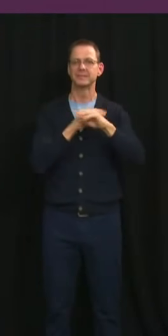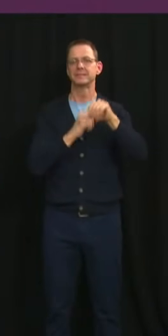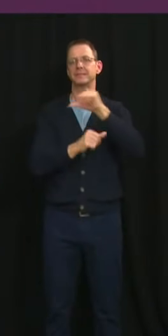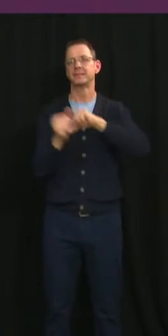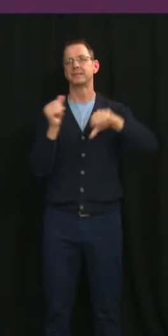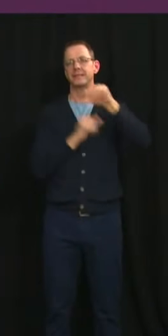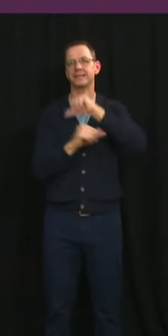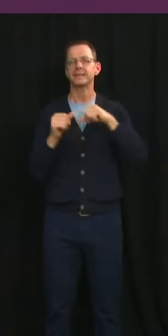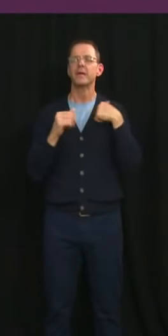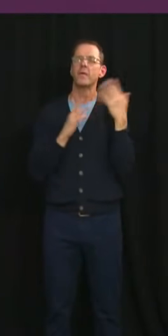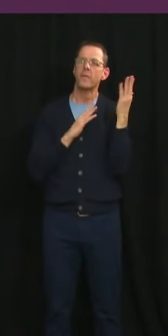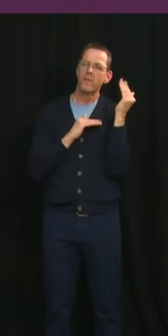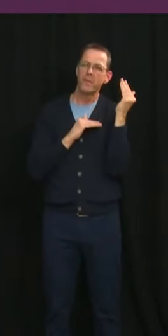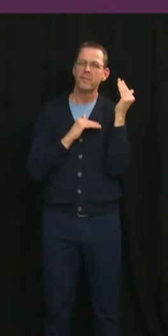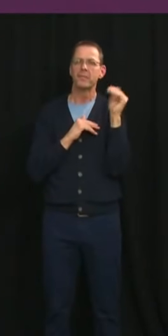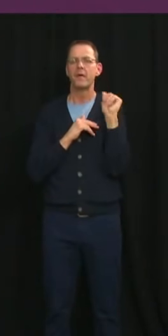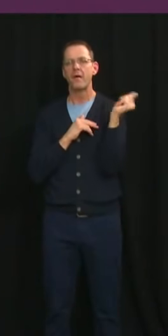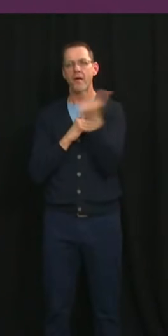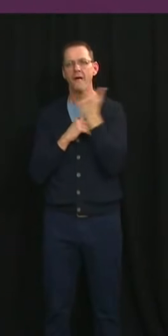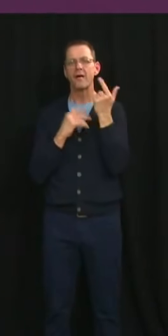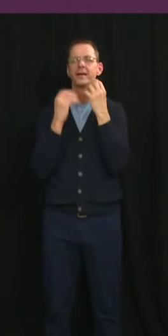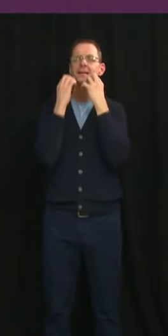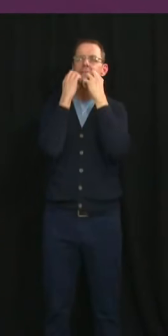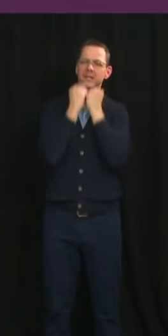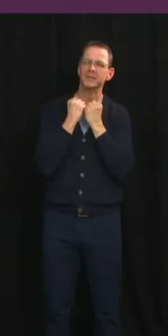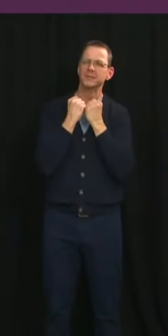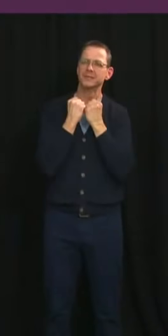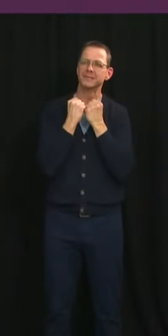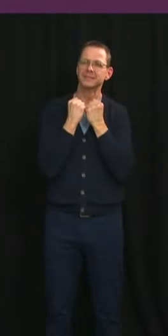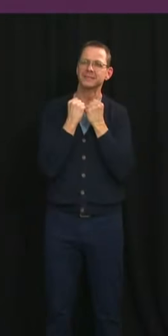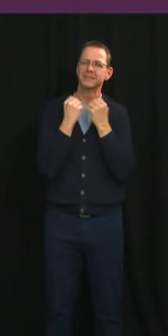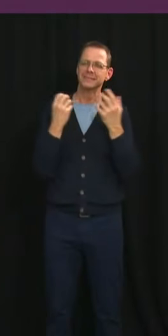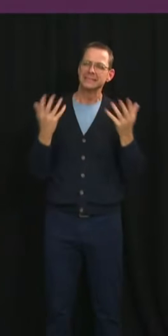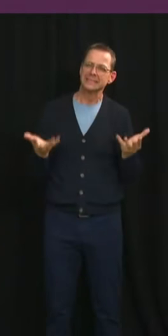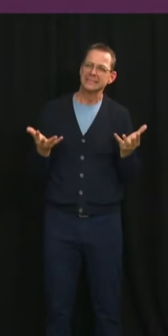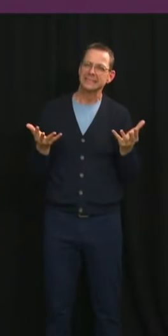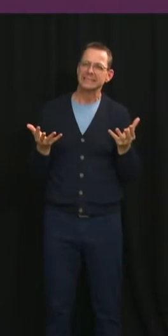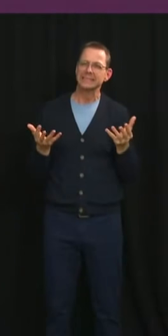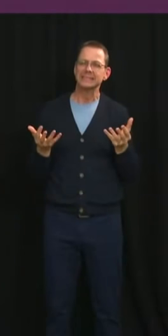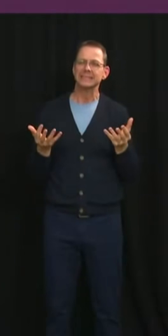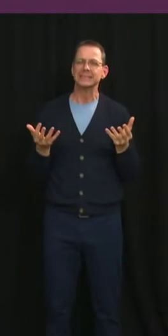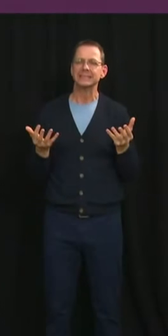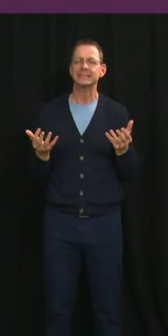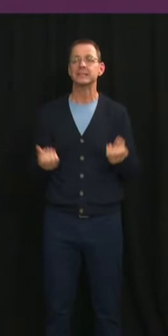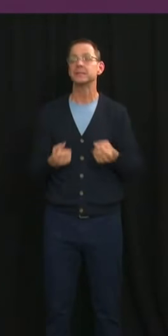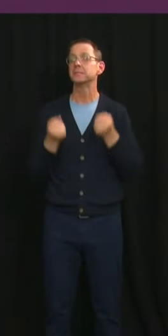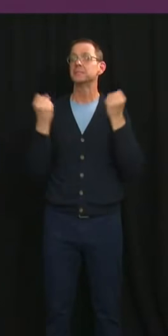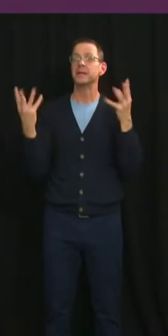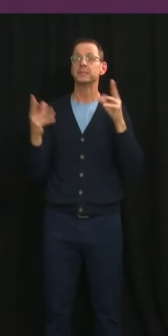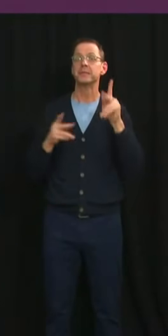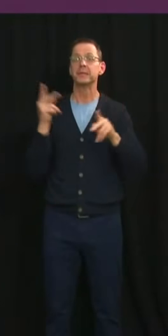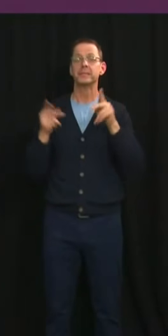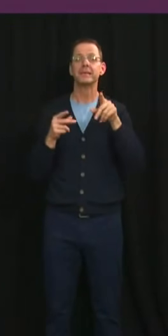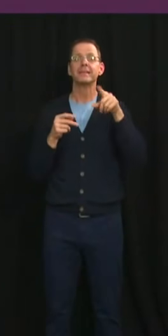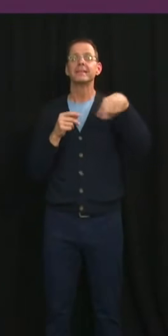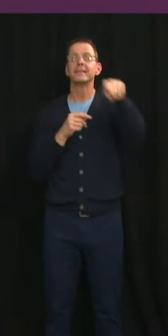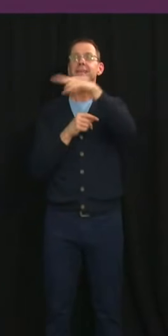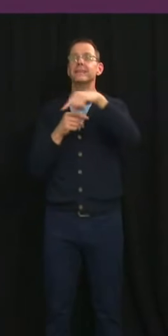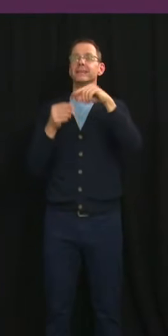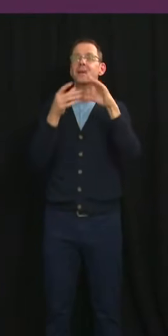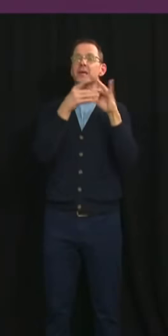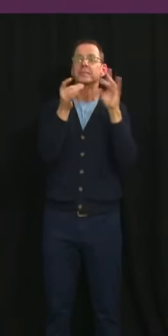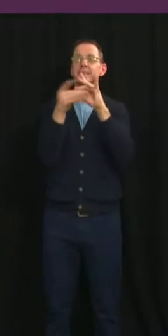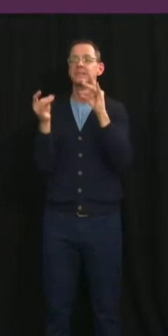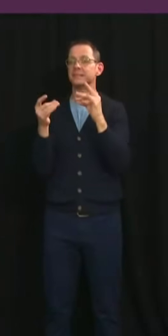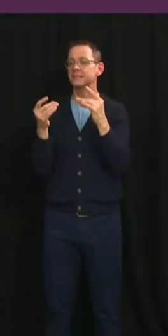that we share broadly in our society. I know many of the people to whom you are referring are people of faith. And I would appeal to them